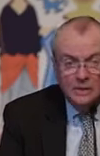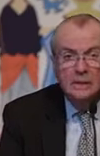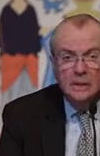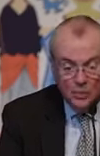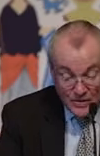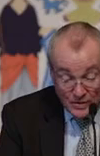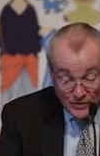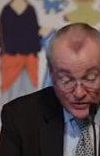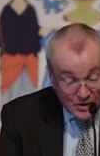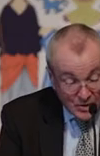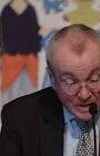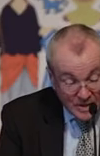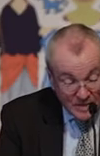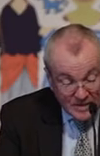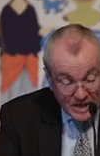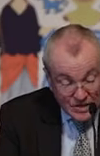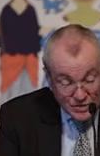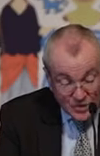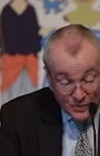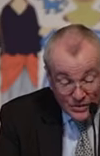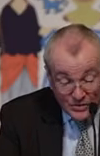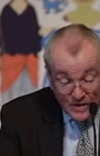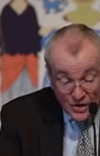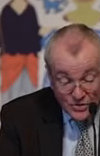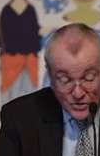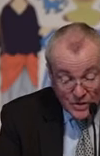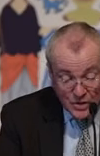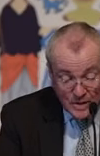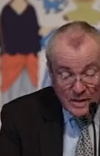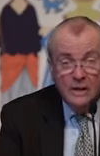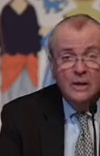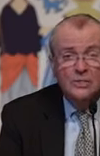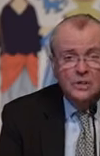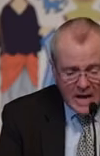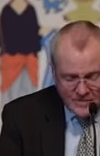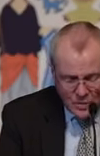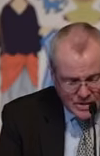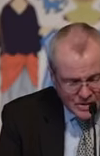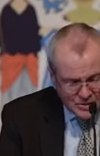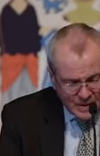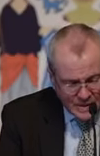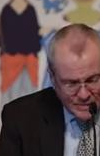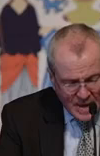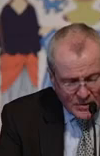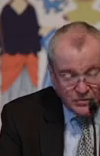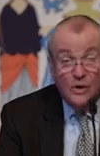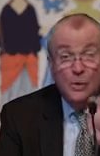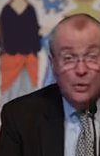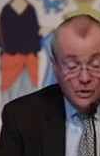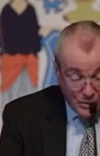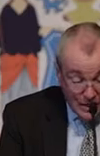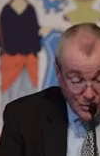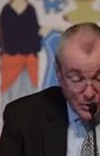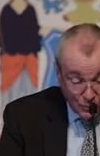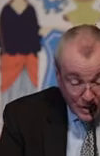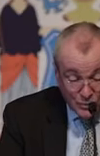return, whether it is due to your income limitations or if you receive Social Security, survivor or disability payments,